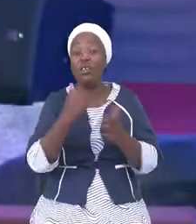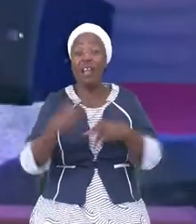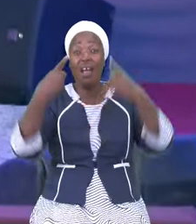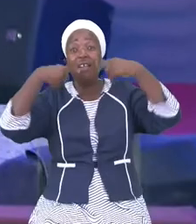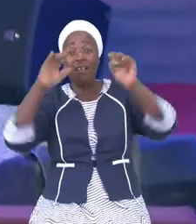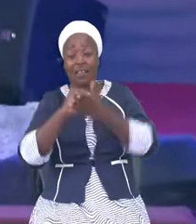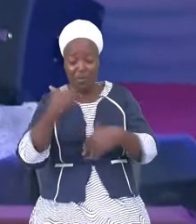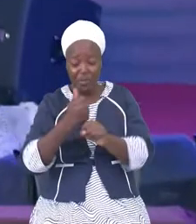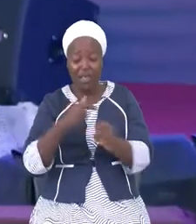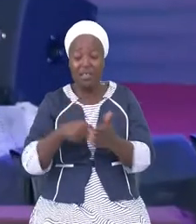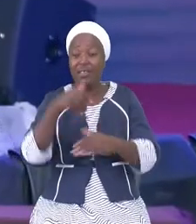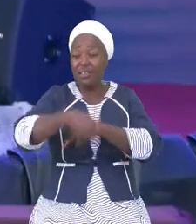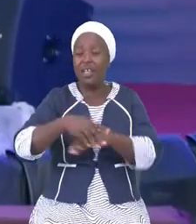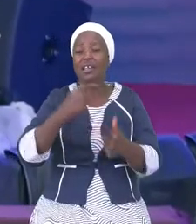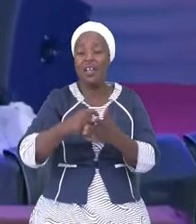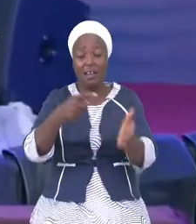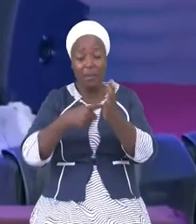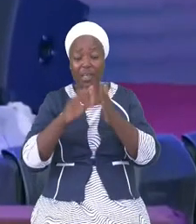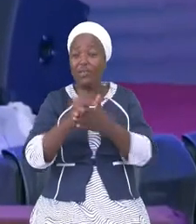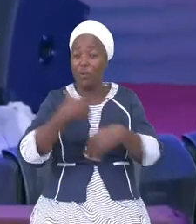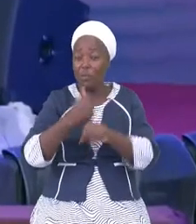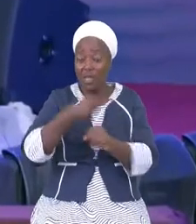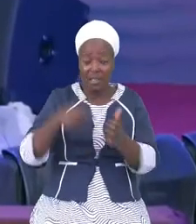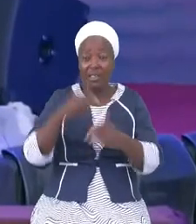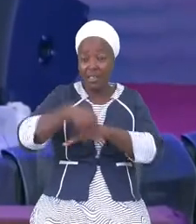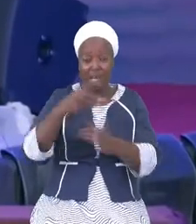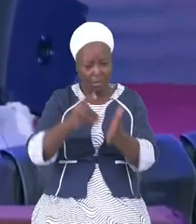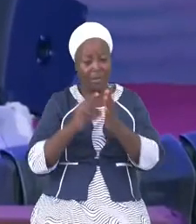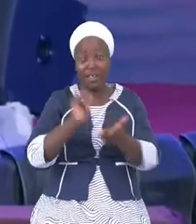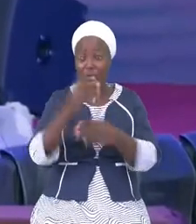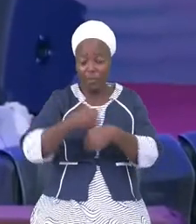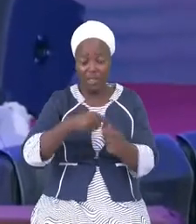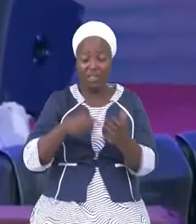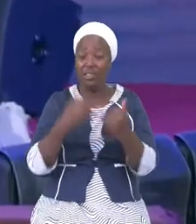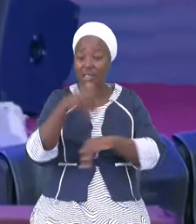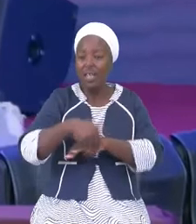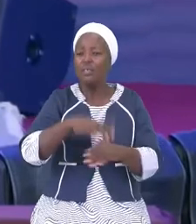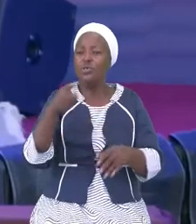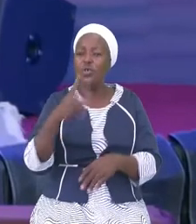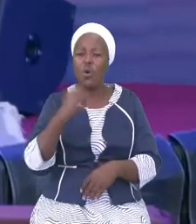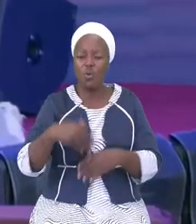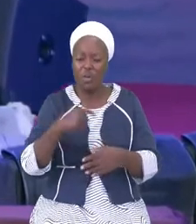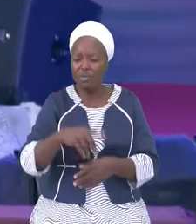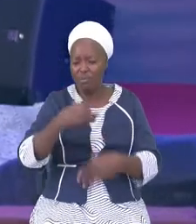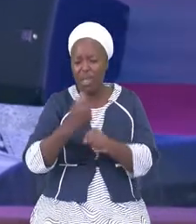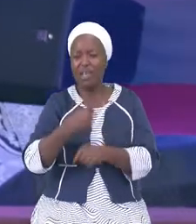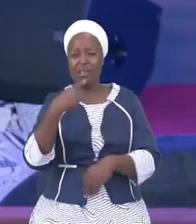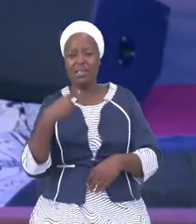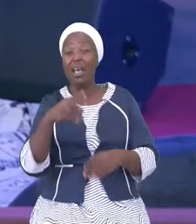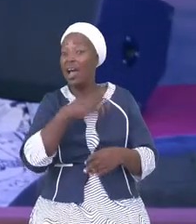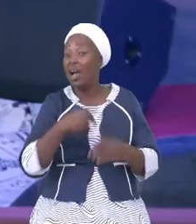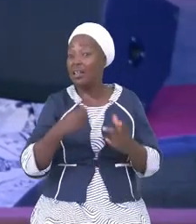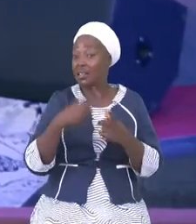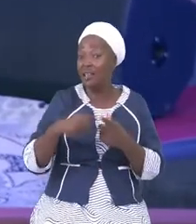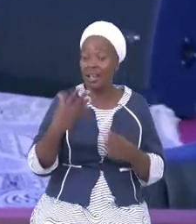that you make, the demand that you make, thou shalt also decree a thing, and it shall